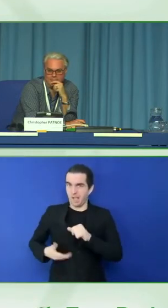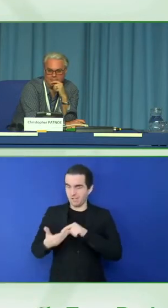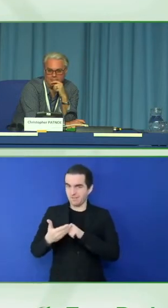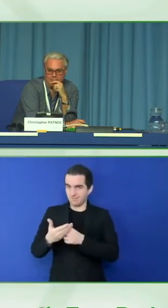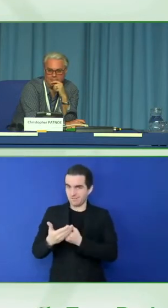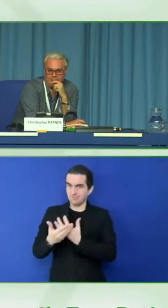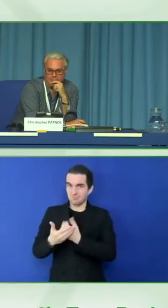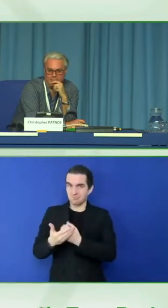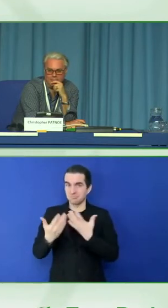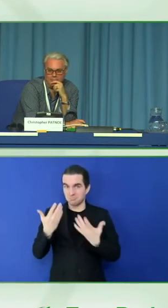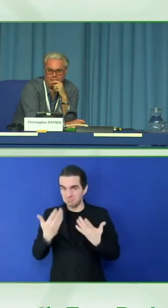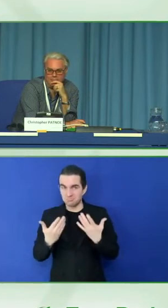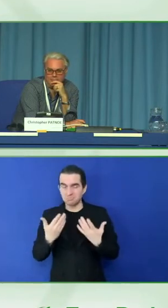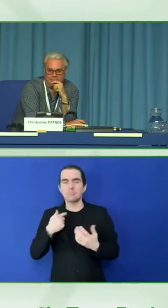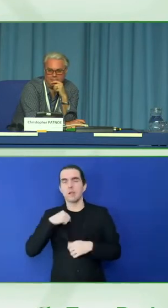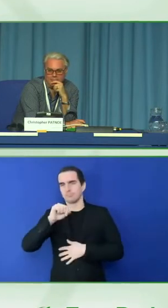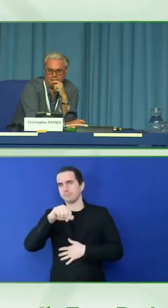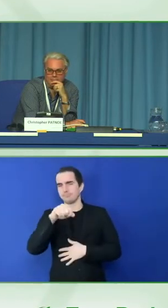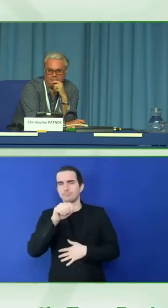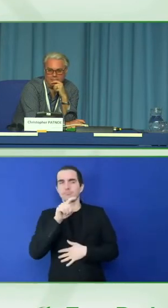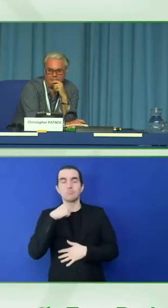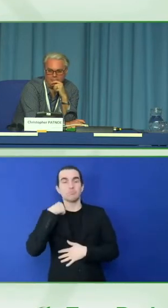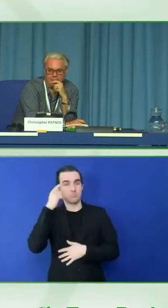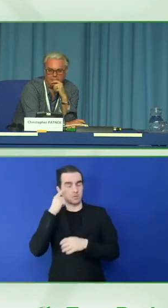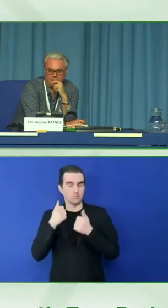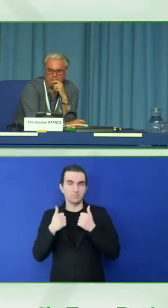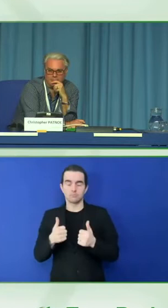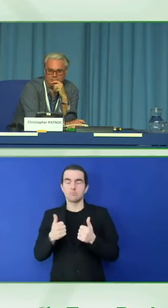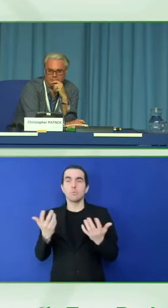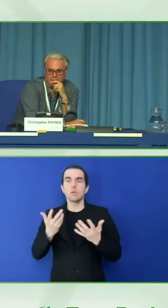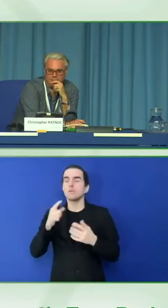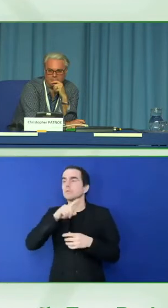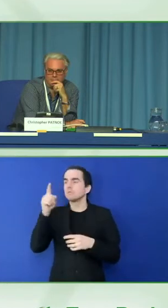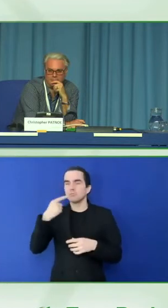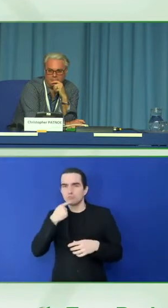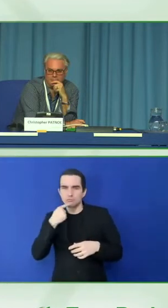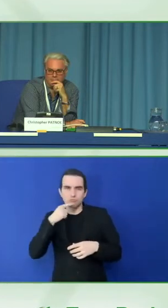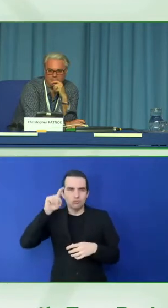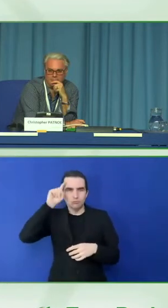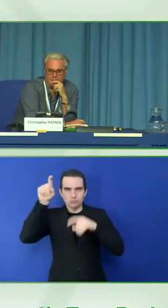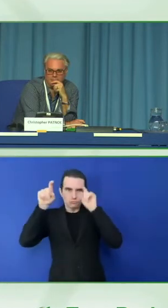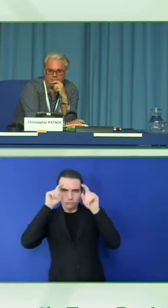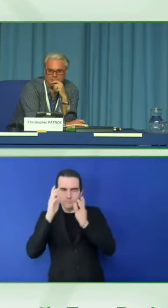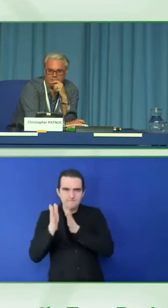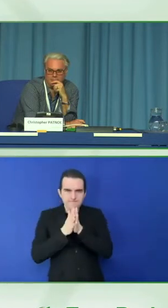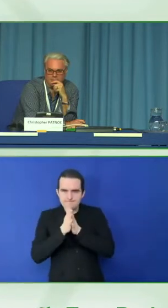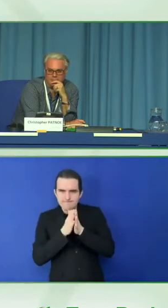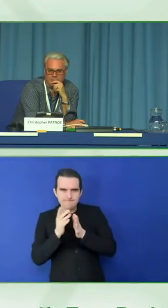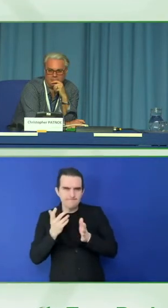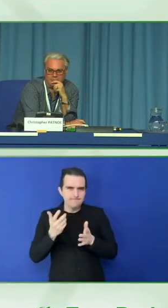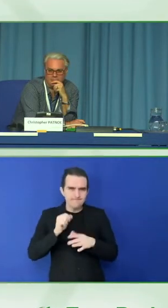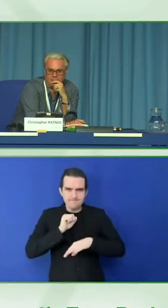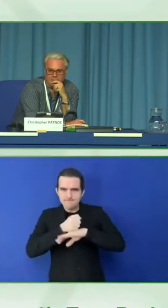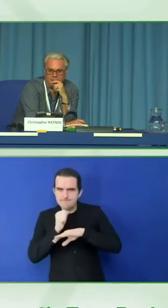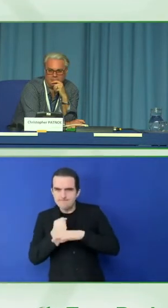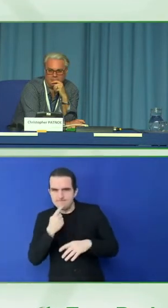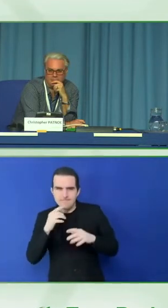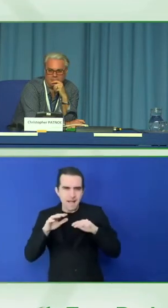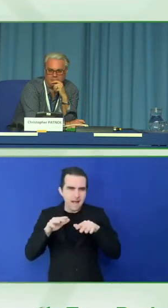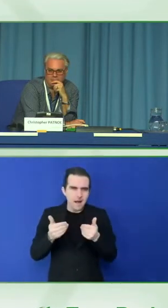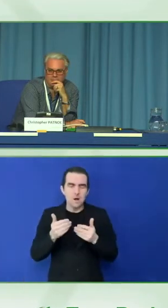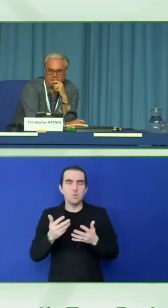and encouraging innovators in this space from very early on, right, from schools, colleges. A lot of us, I mean, we've been advocating